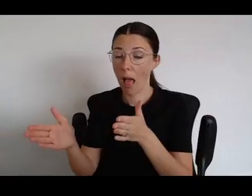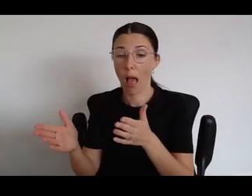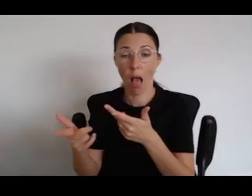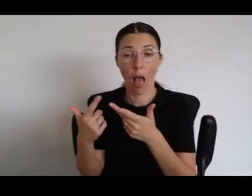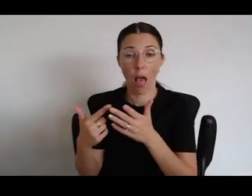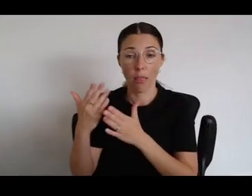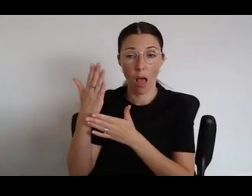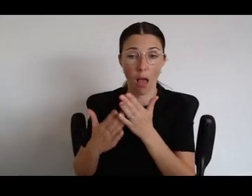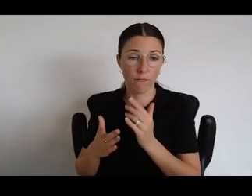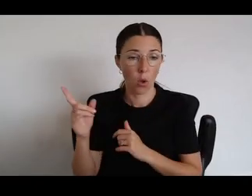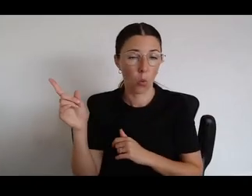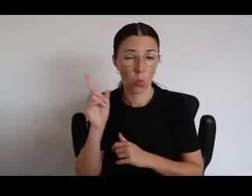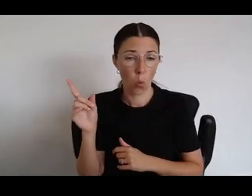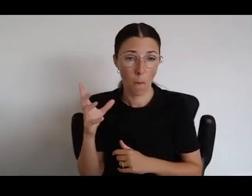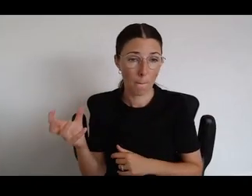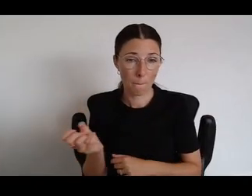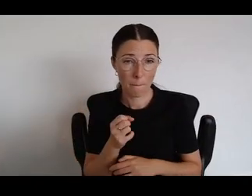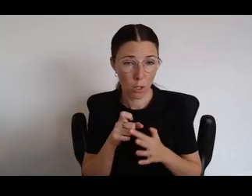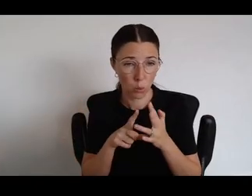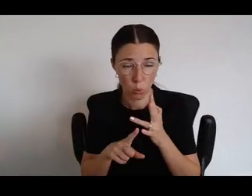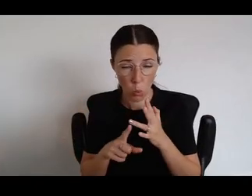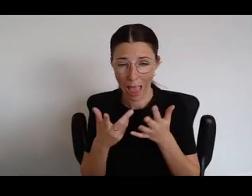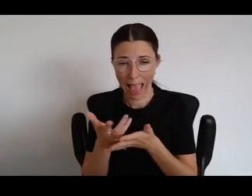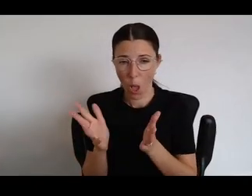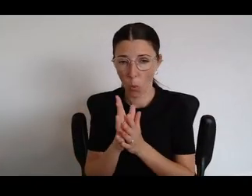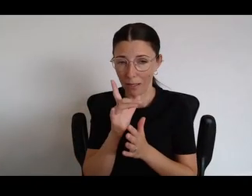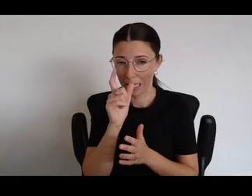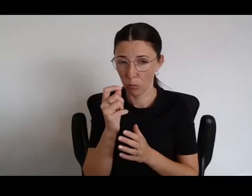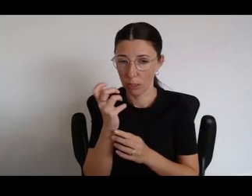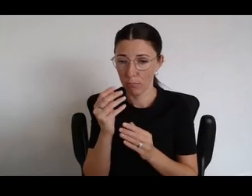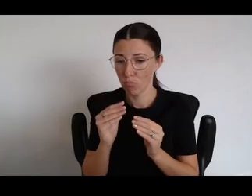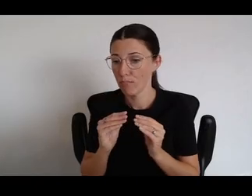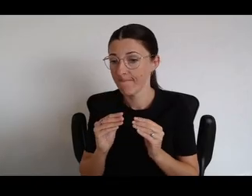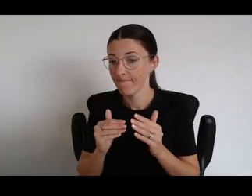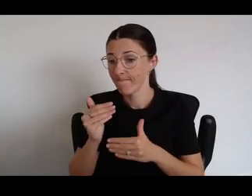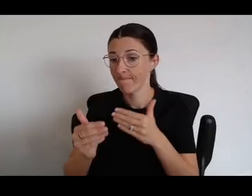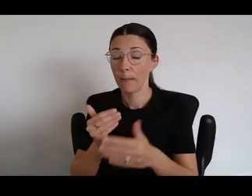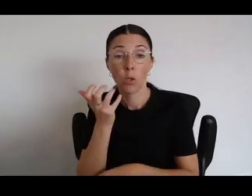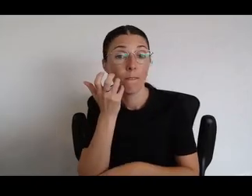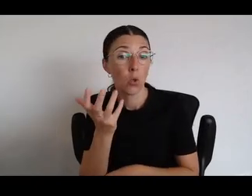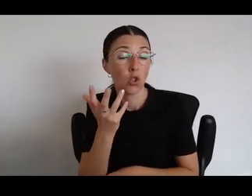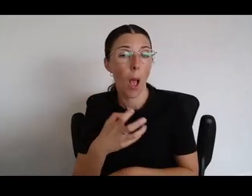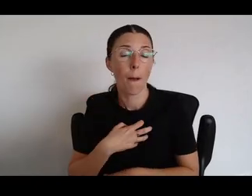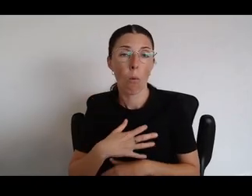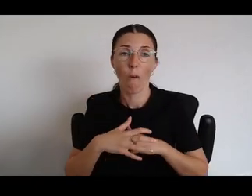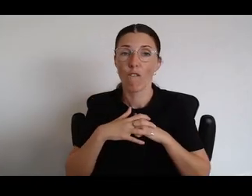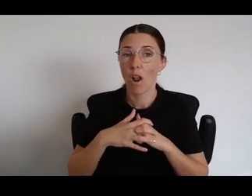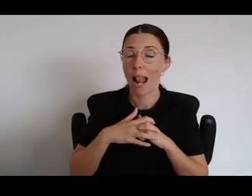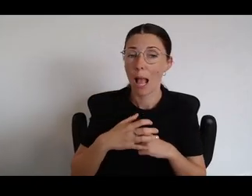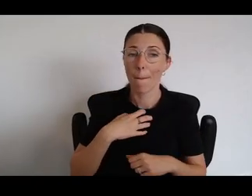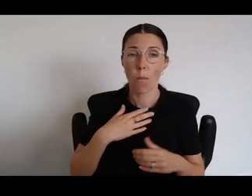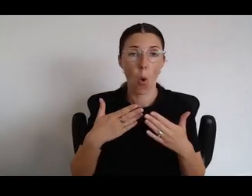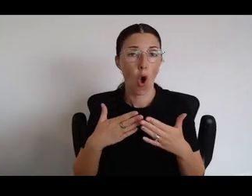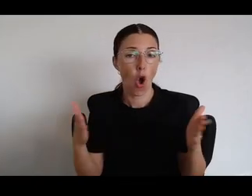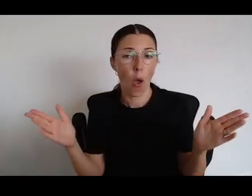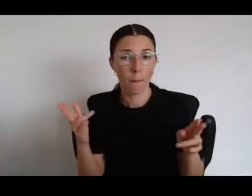need to do? How can we move from here to the future that will be more friendly and open to